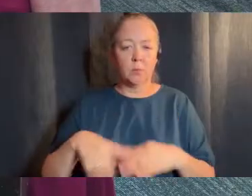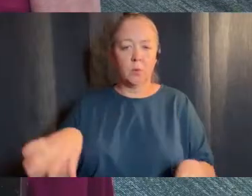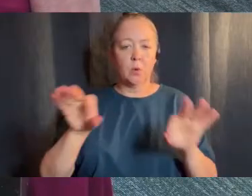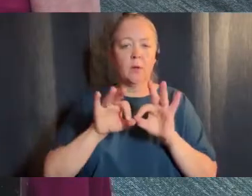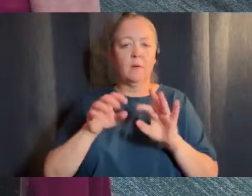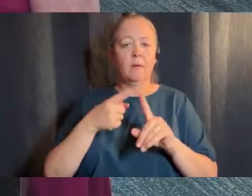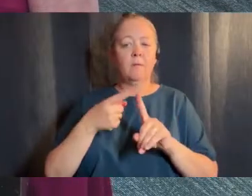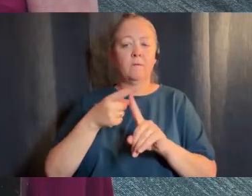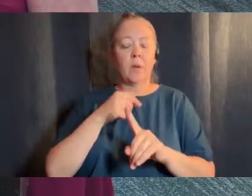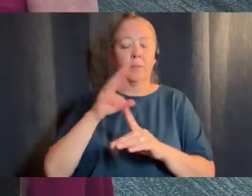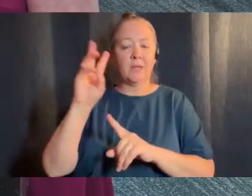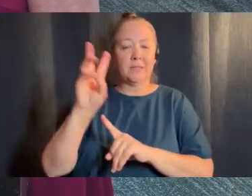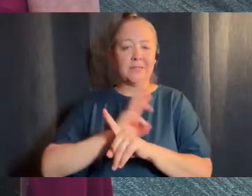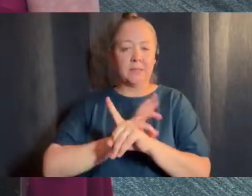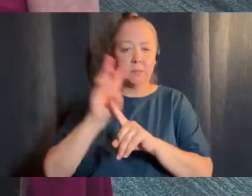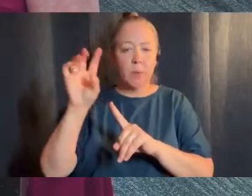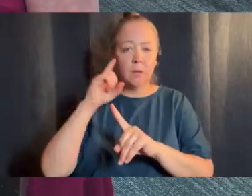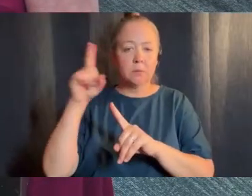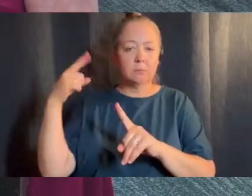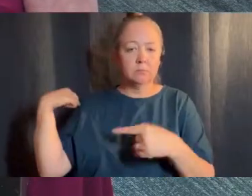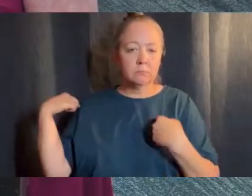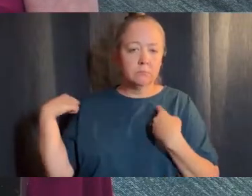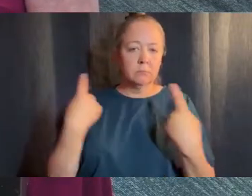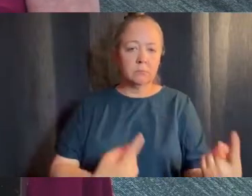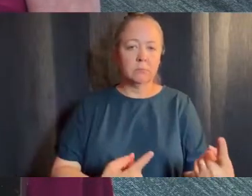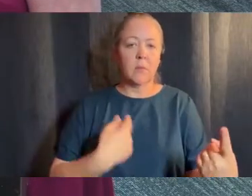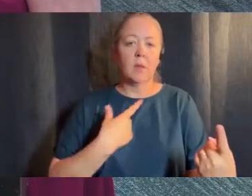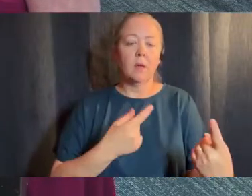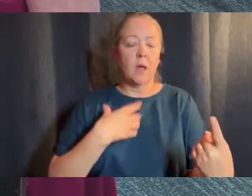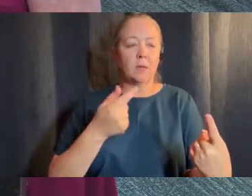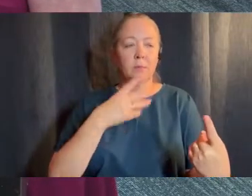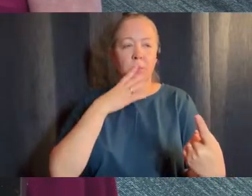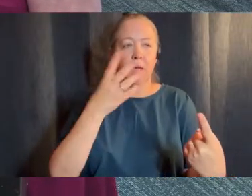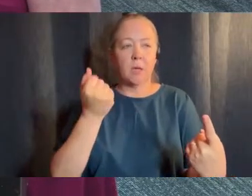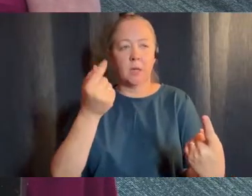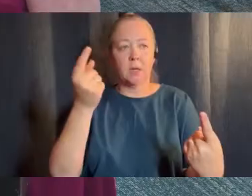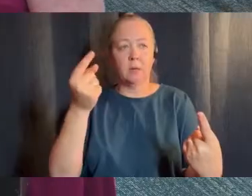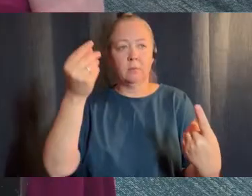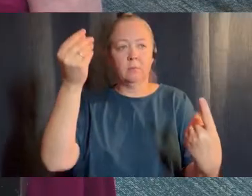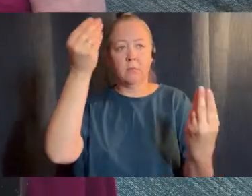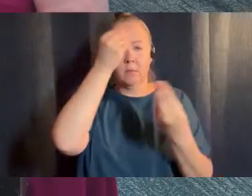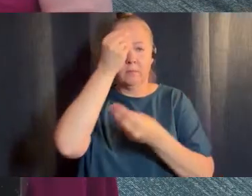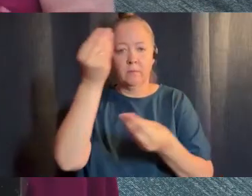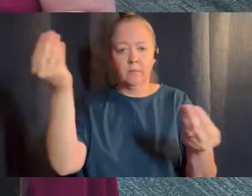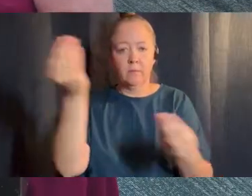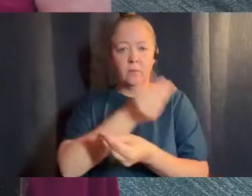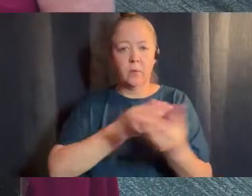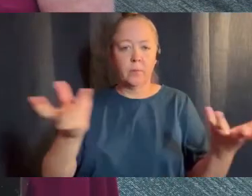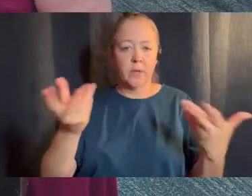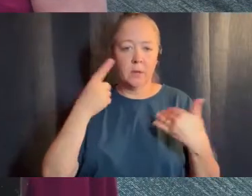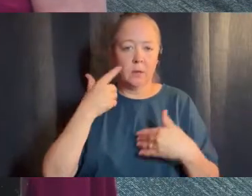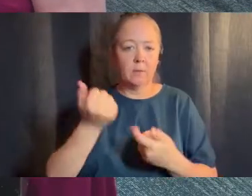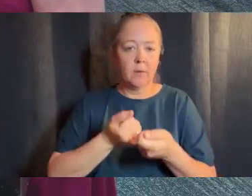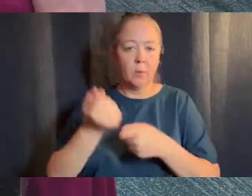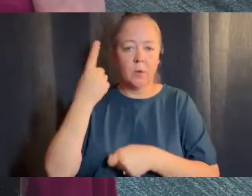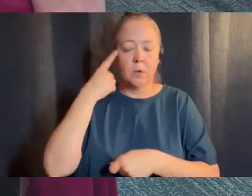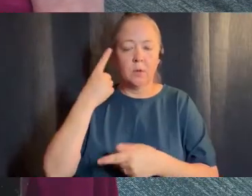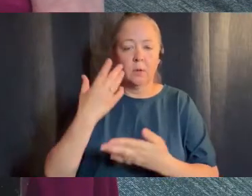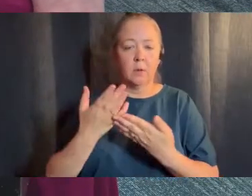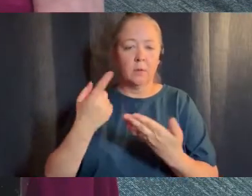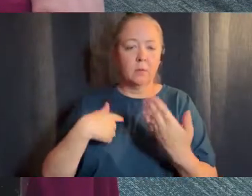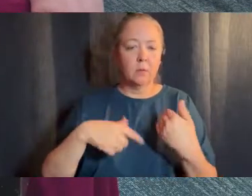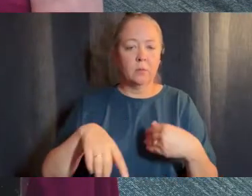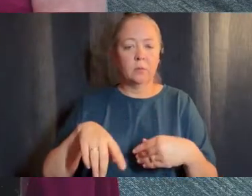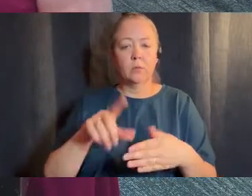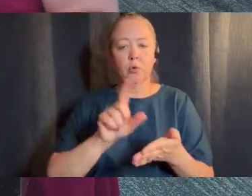keeping her constituents in the loop through WhatsApp, through newsletters, just through Facebook, through everything. So throughout that